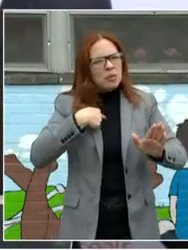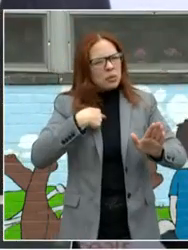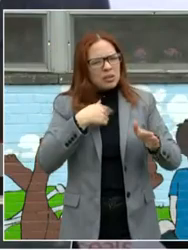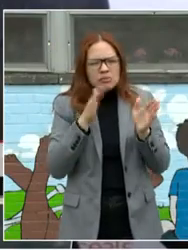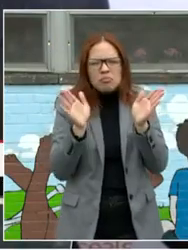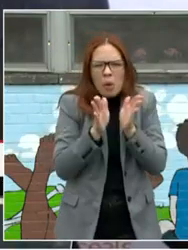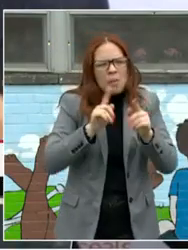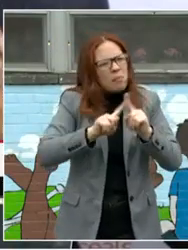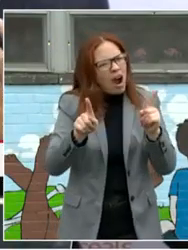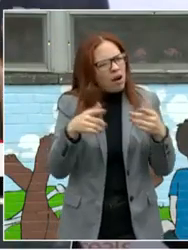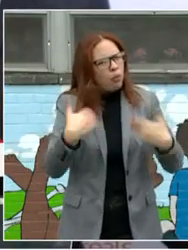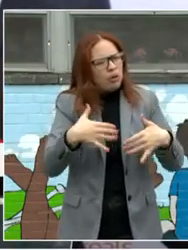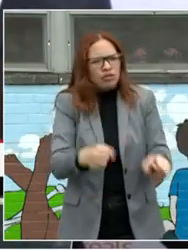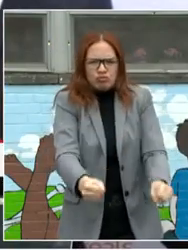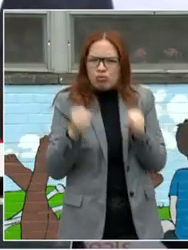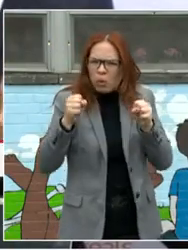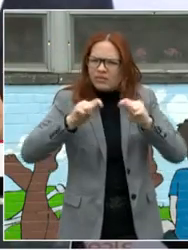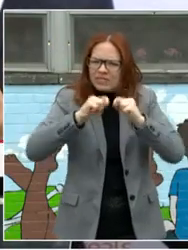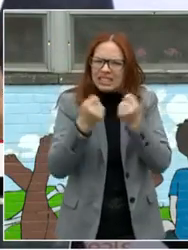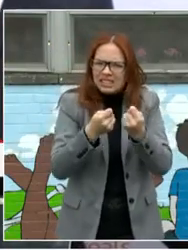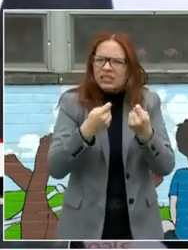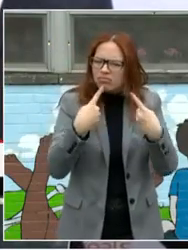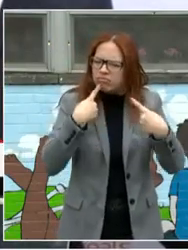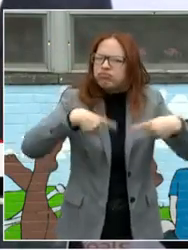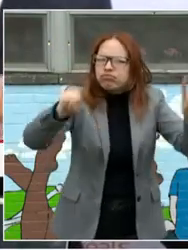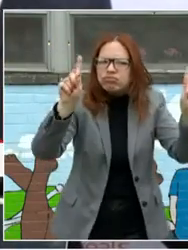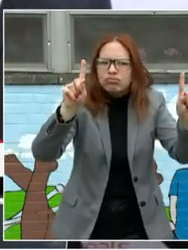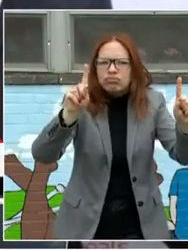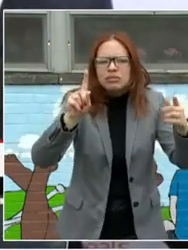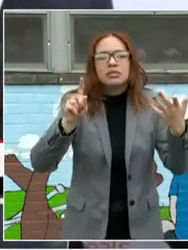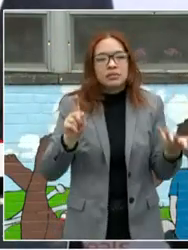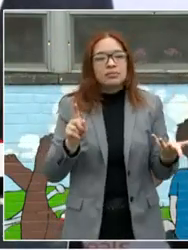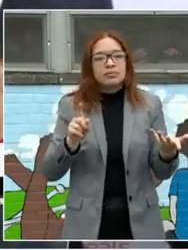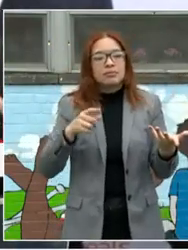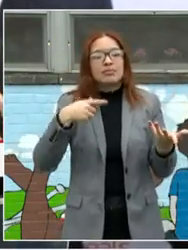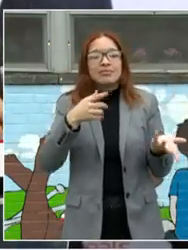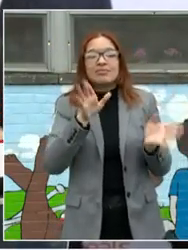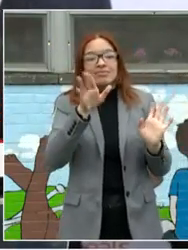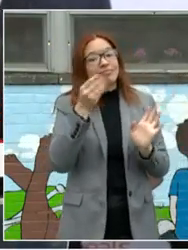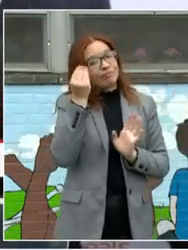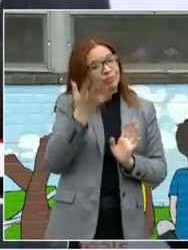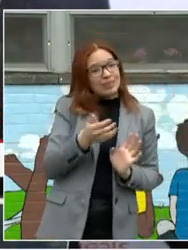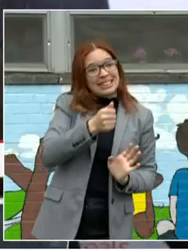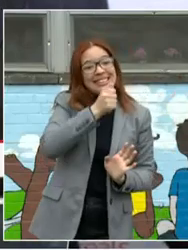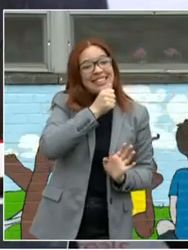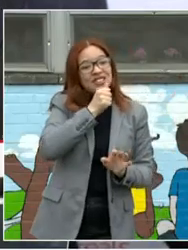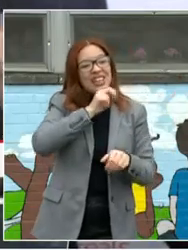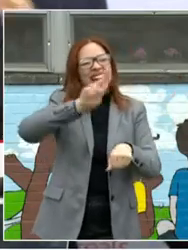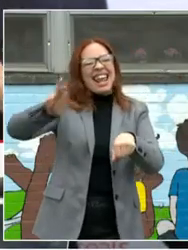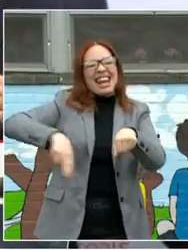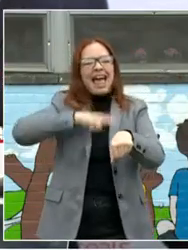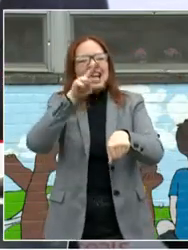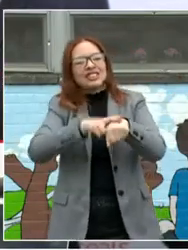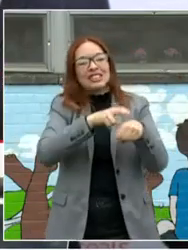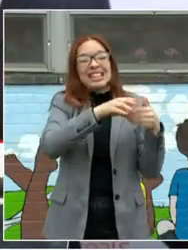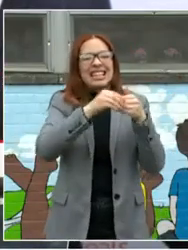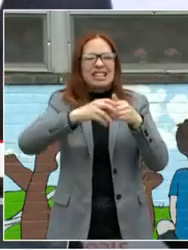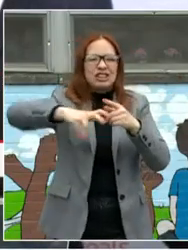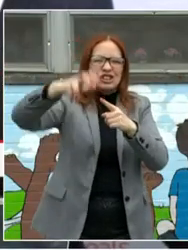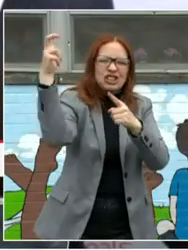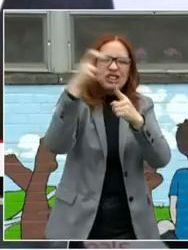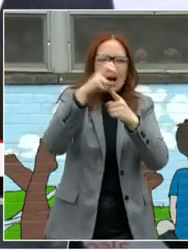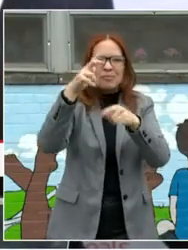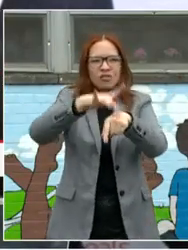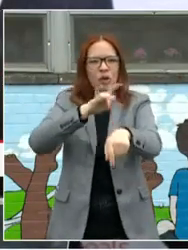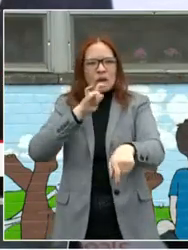work in action. There isn't a secret that we are the leader and national leader in early childhood education. In fact, many of you made me aware